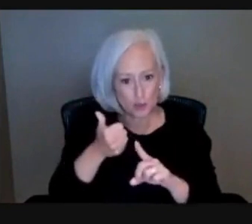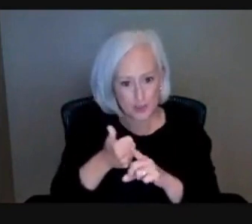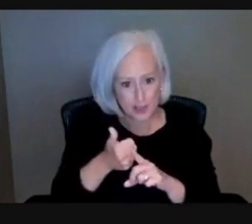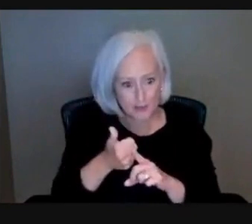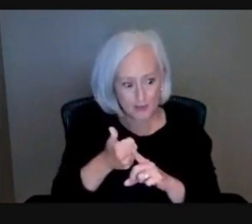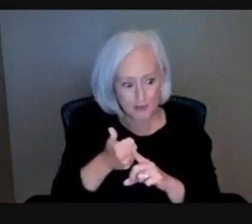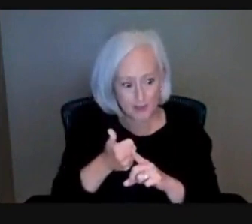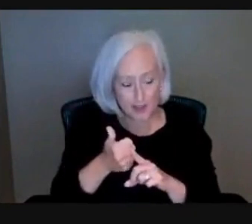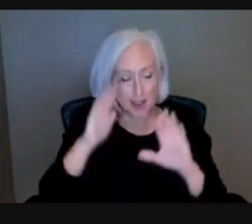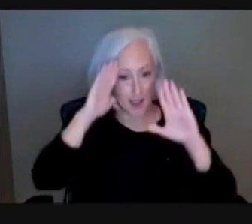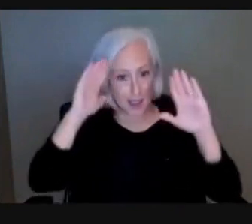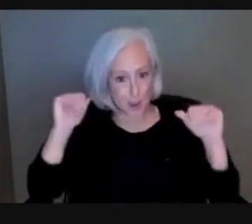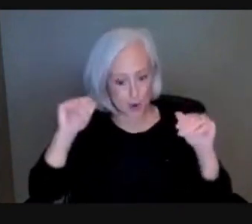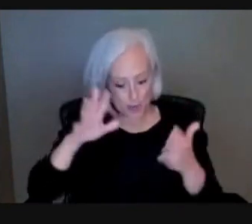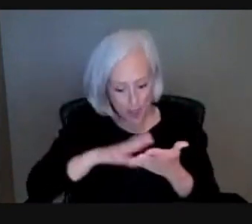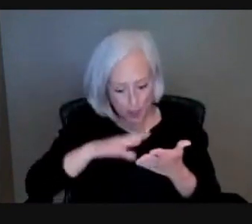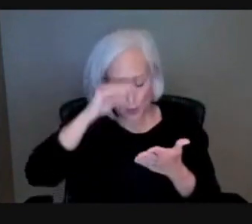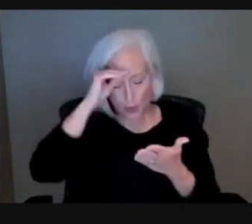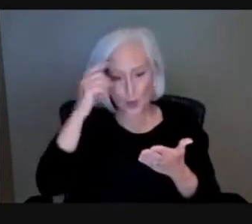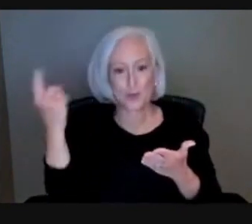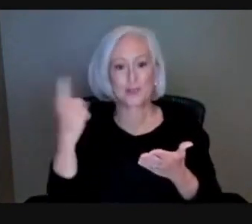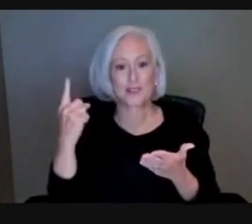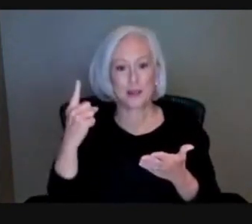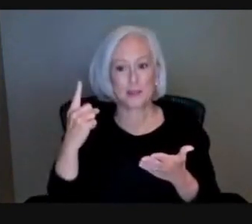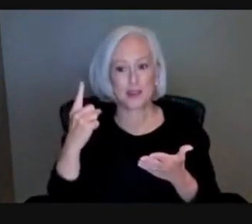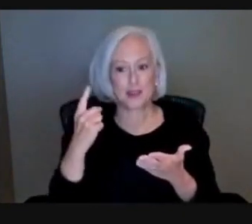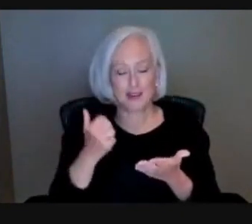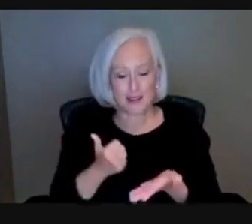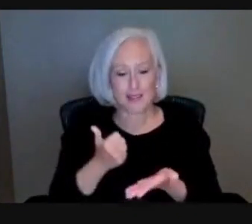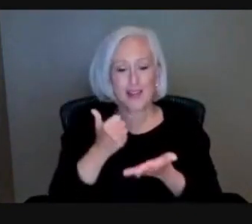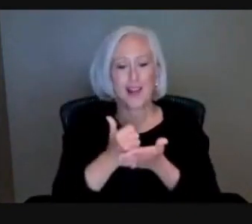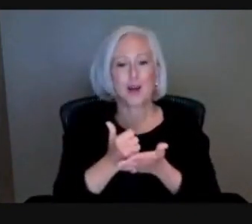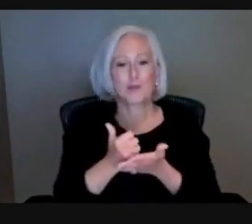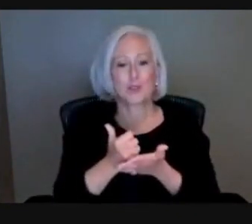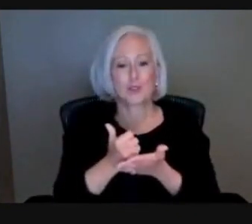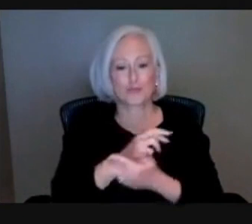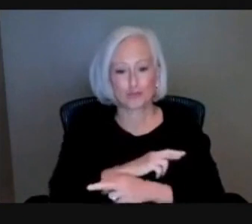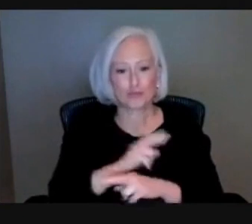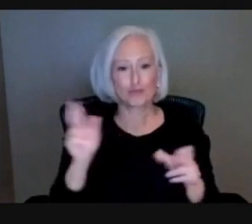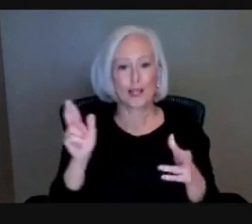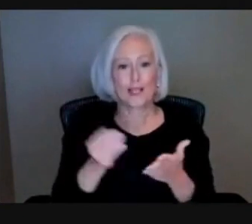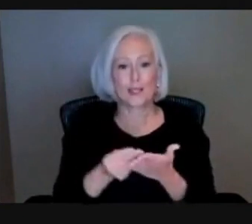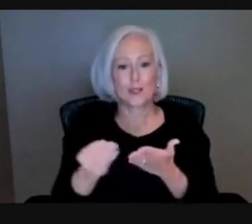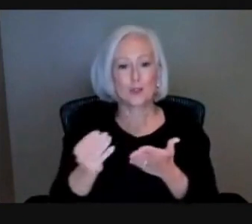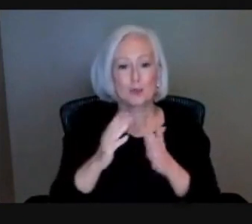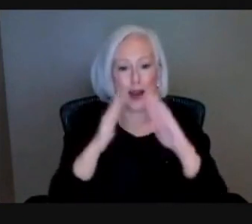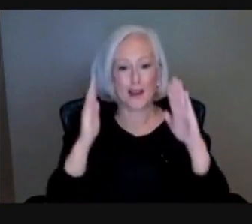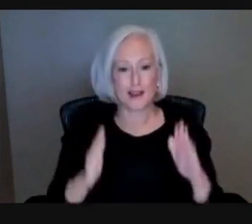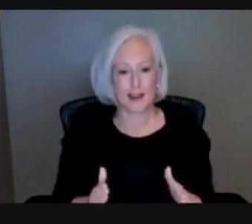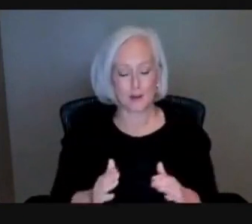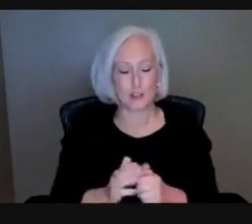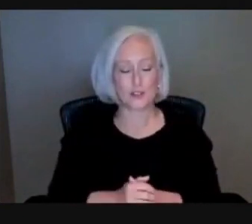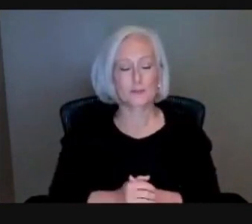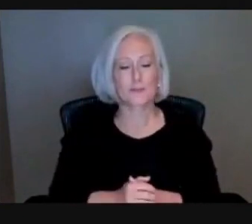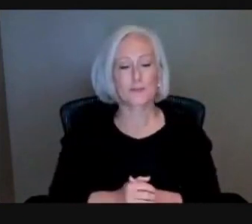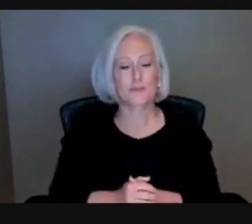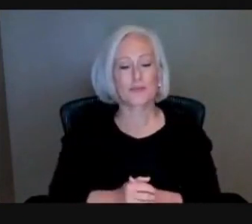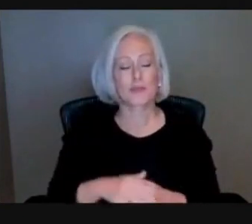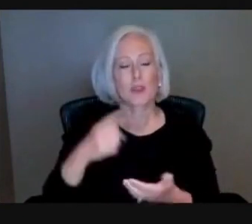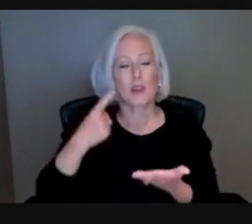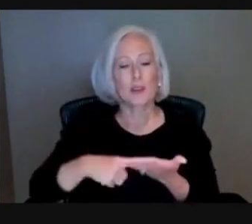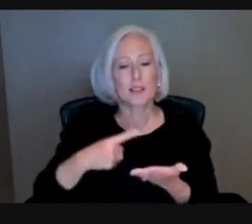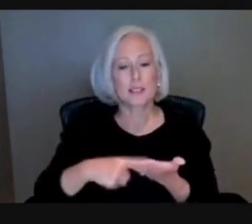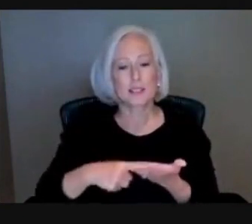it's education that gets you one step closer to buying that house. You want to discuss your loan options with a mortgage